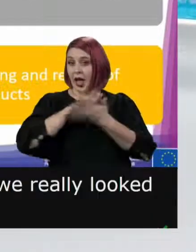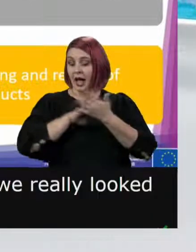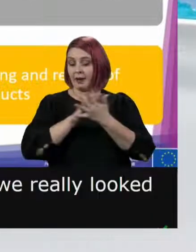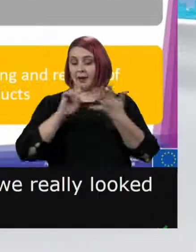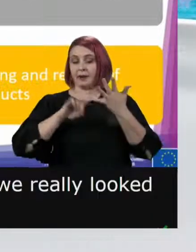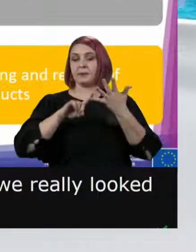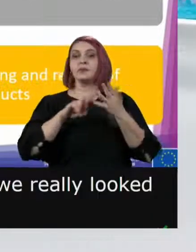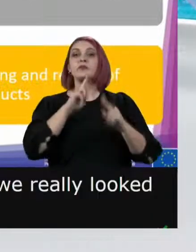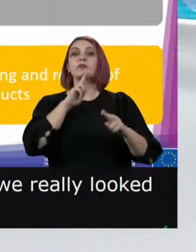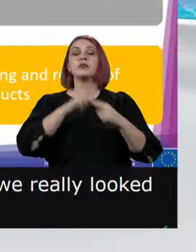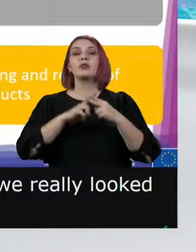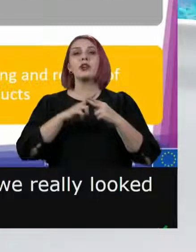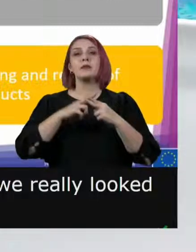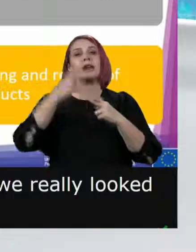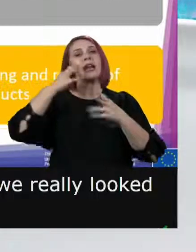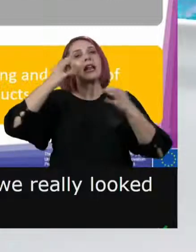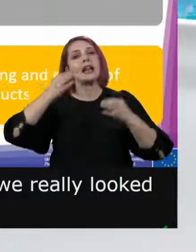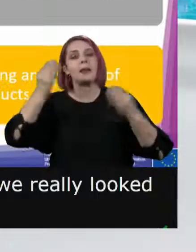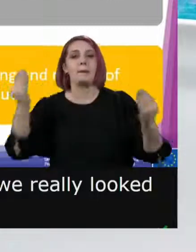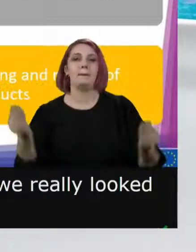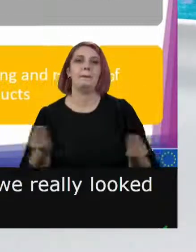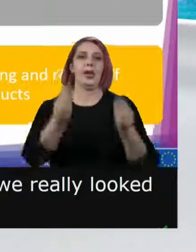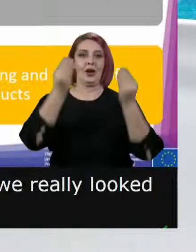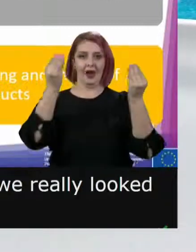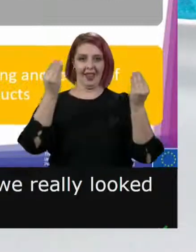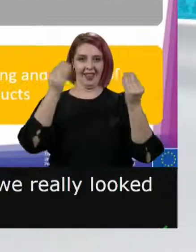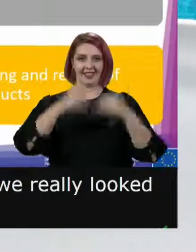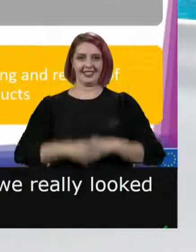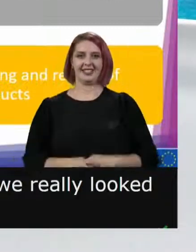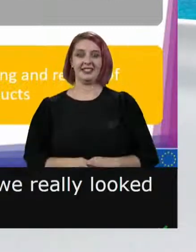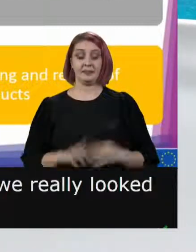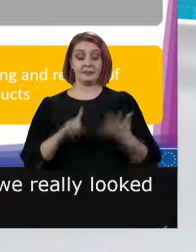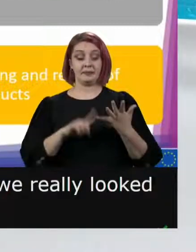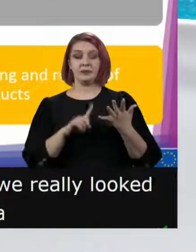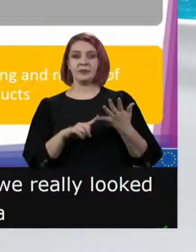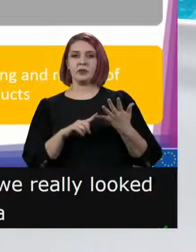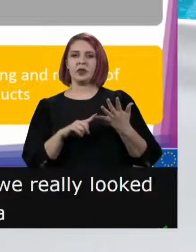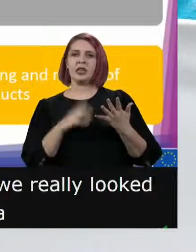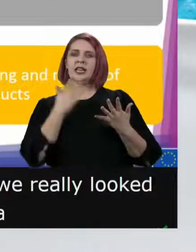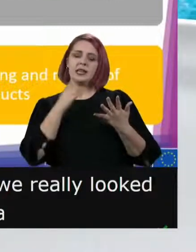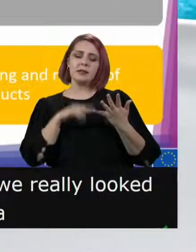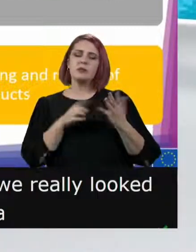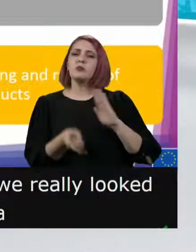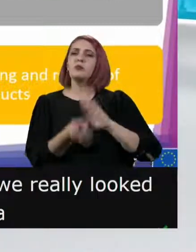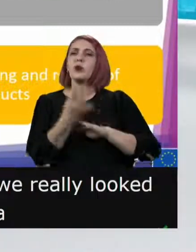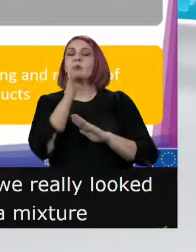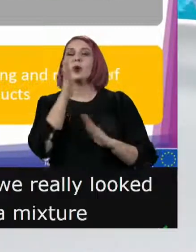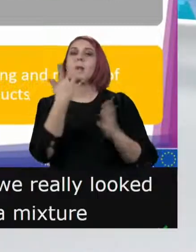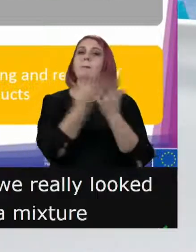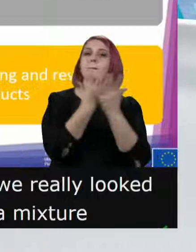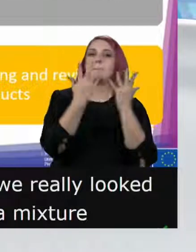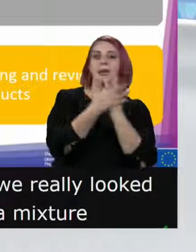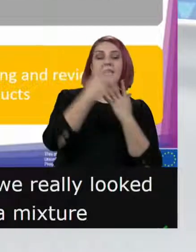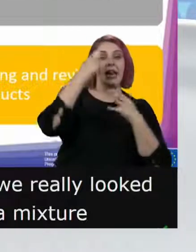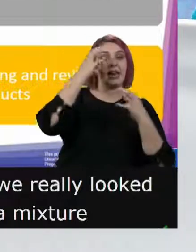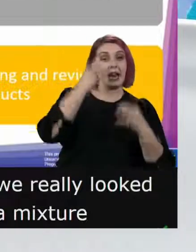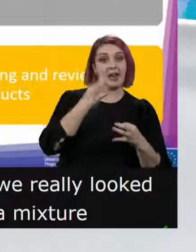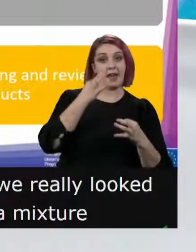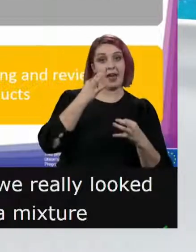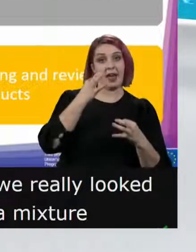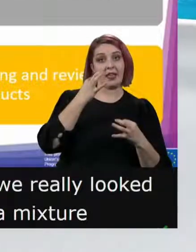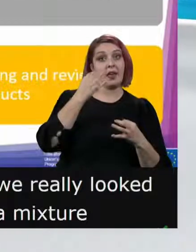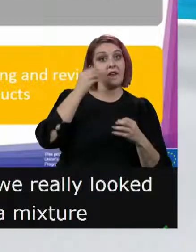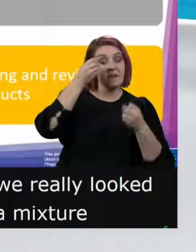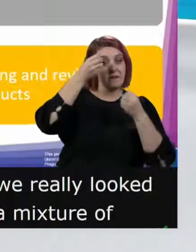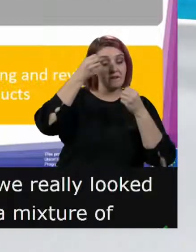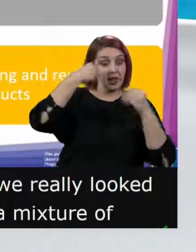realities. And they were a mixture of virtual reality, a